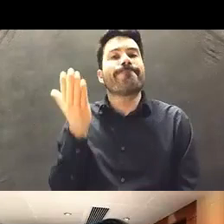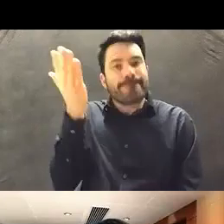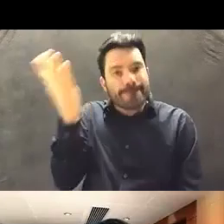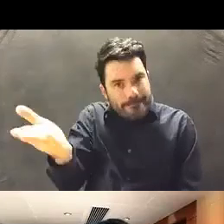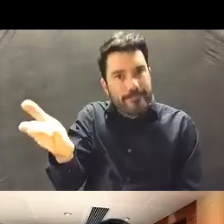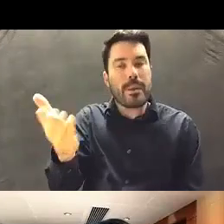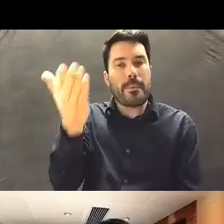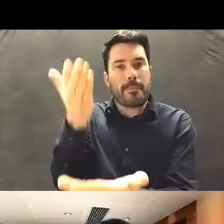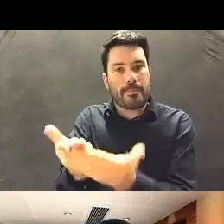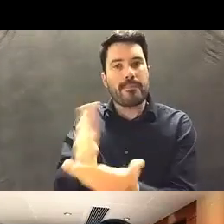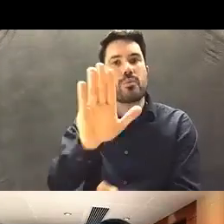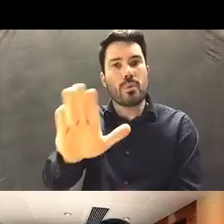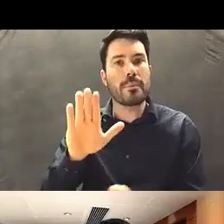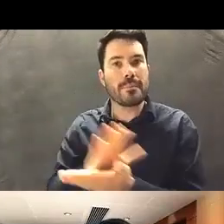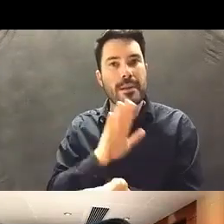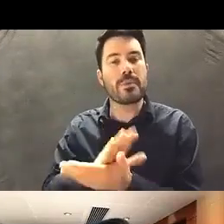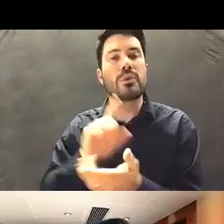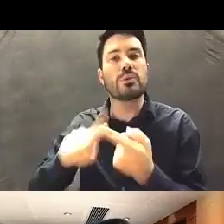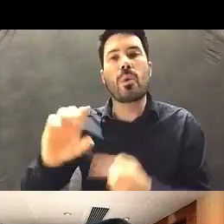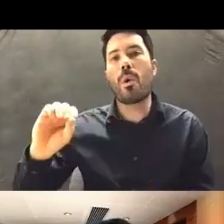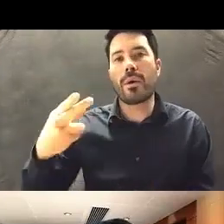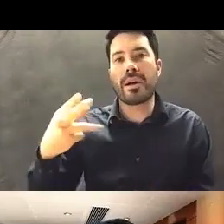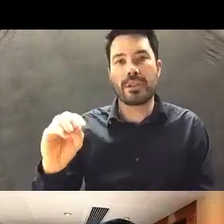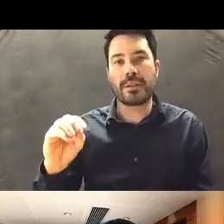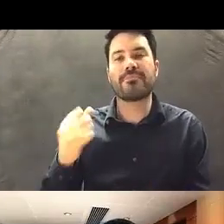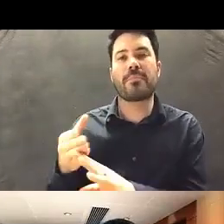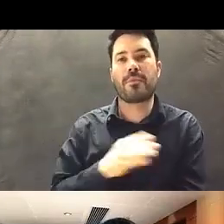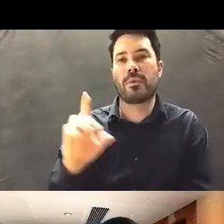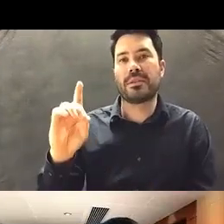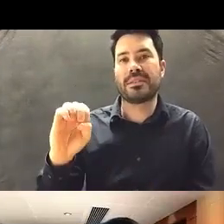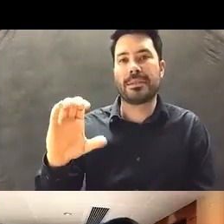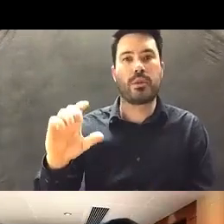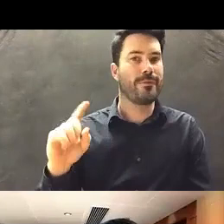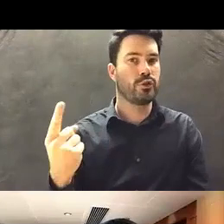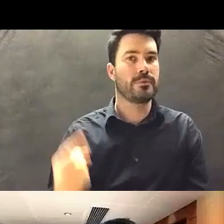documentation to OHS by December 1st. Next slide.